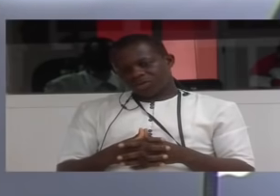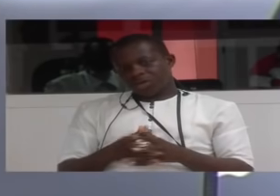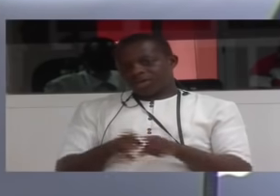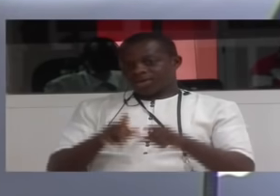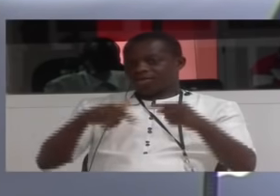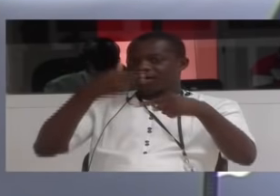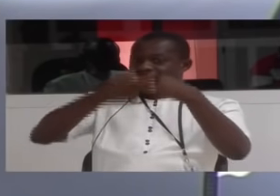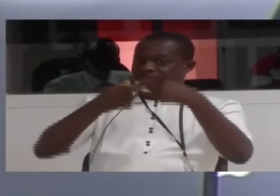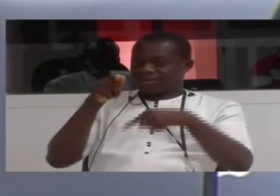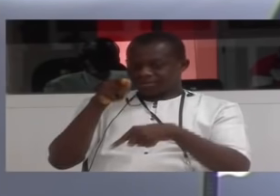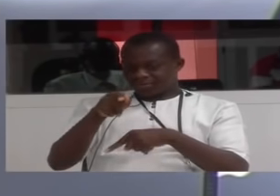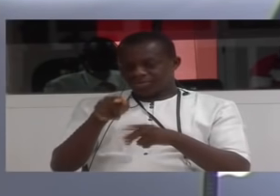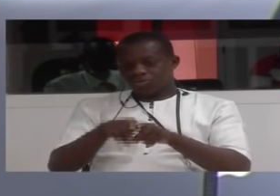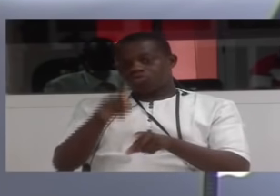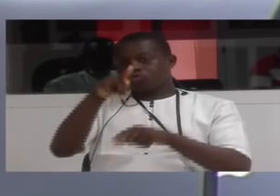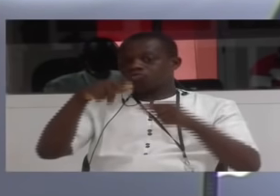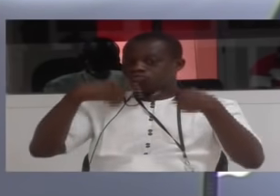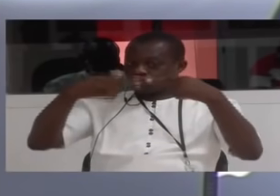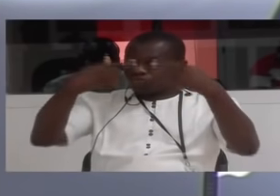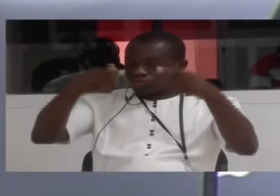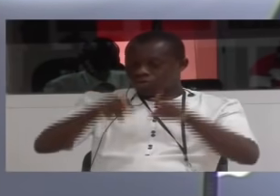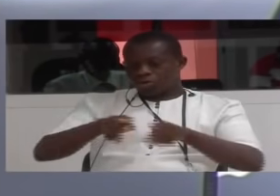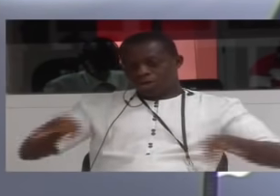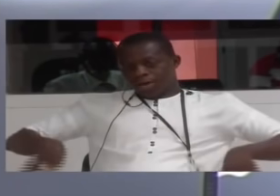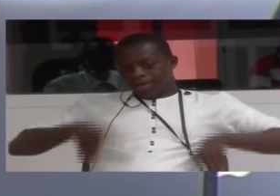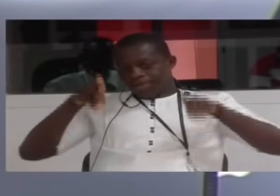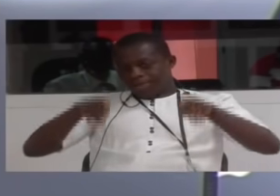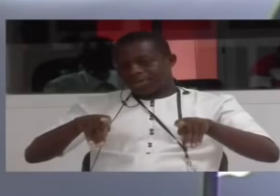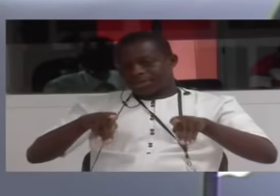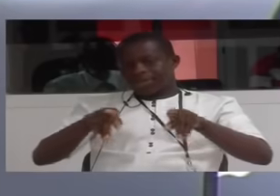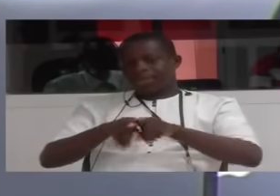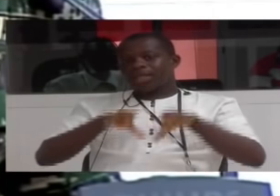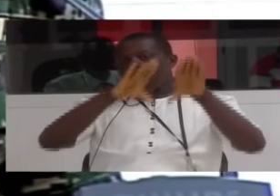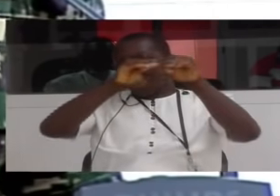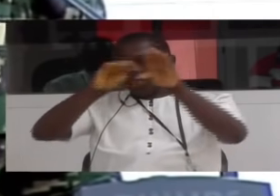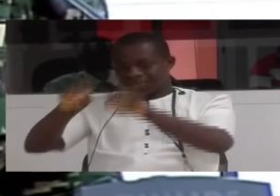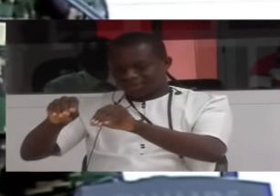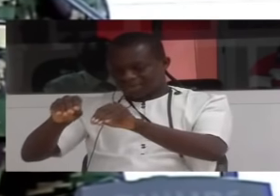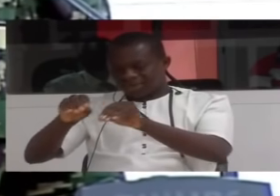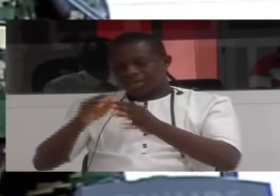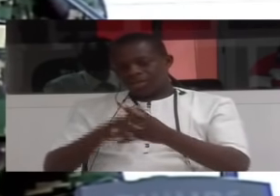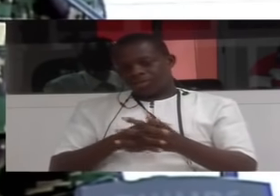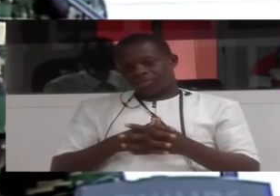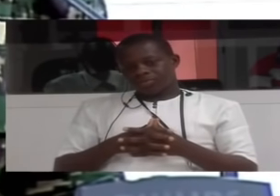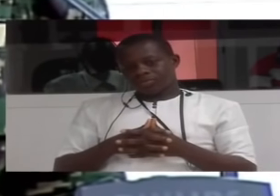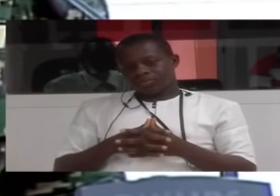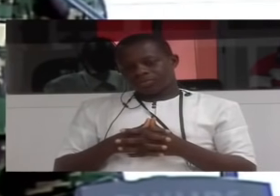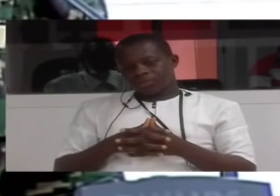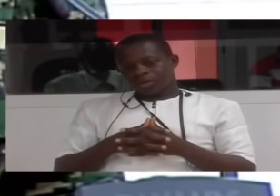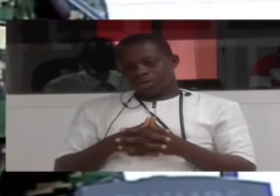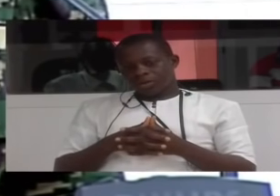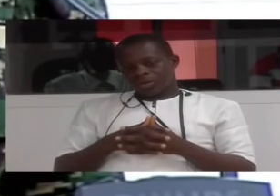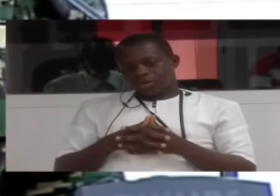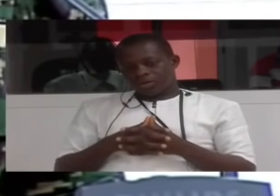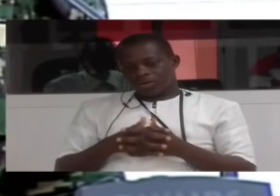After that you continued to participate in operations lolu passé continue nga wala